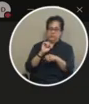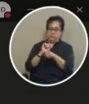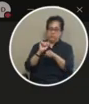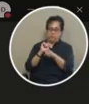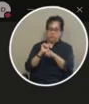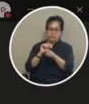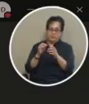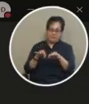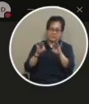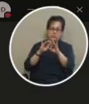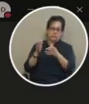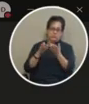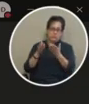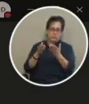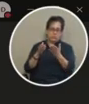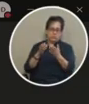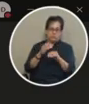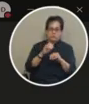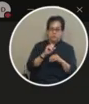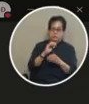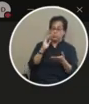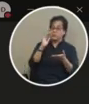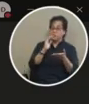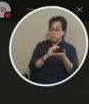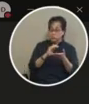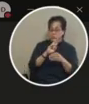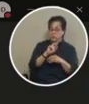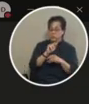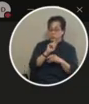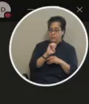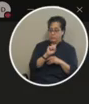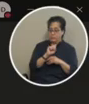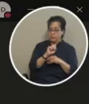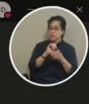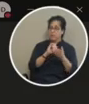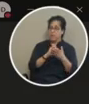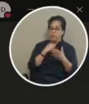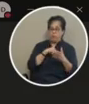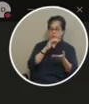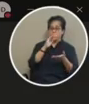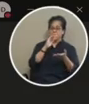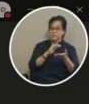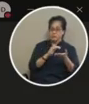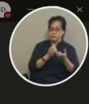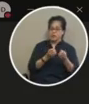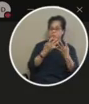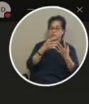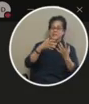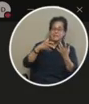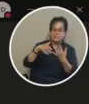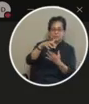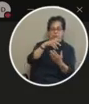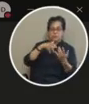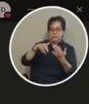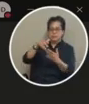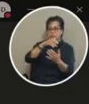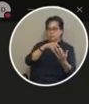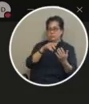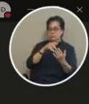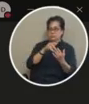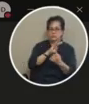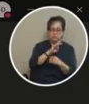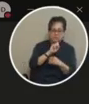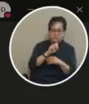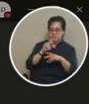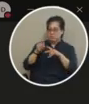that there are essential services. So the cutback in terms of services is that we reduce the amount of interaction between all of